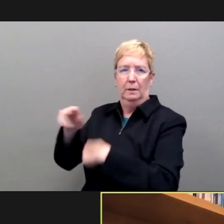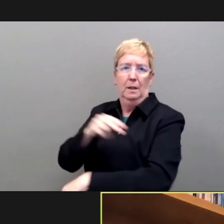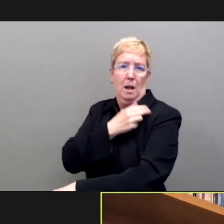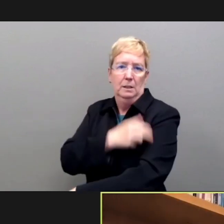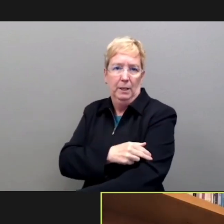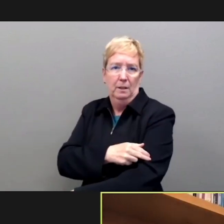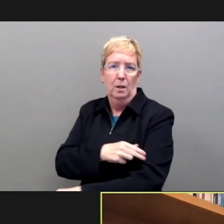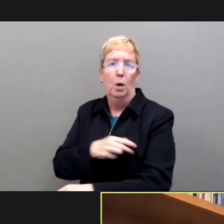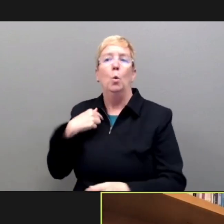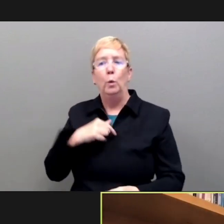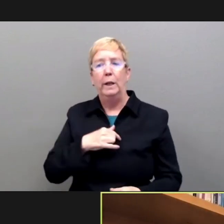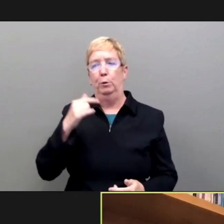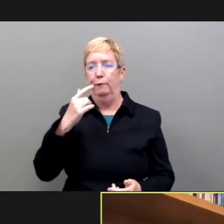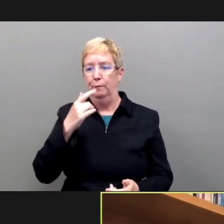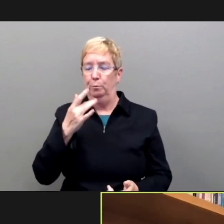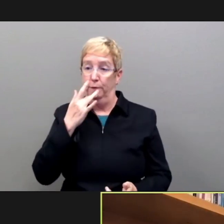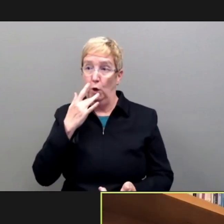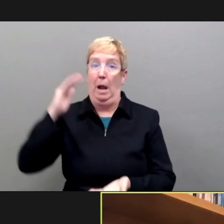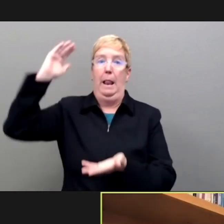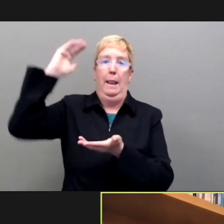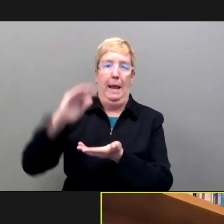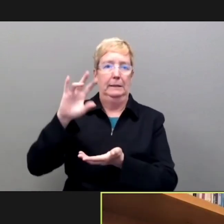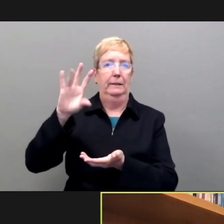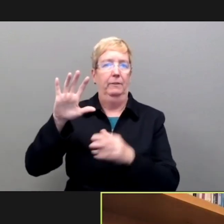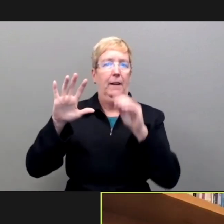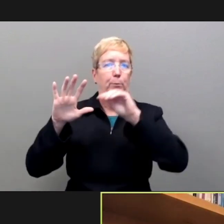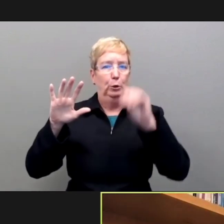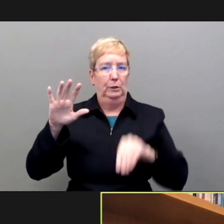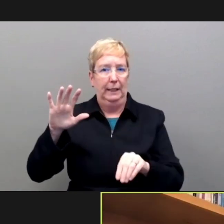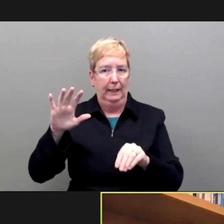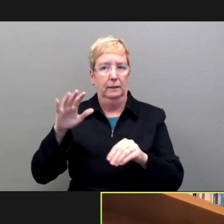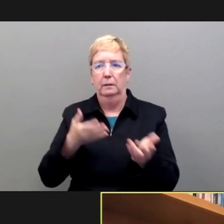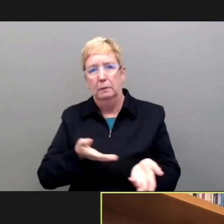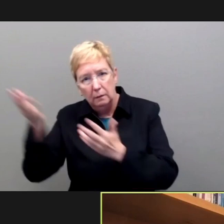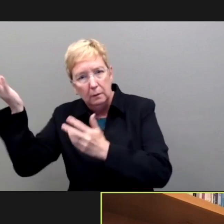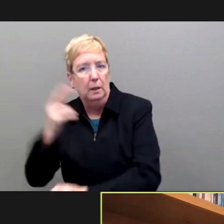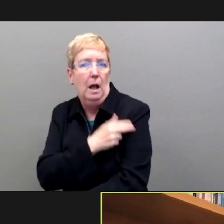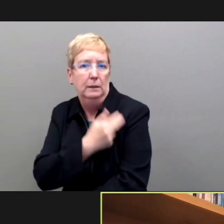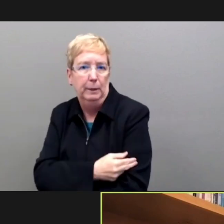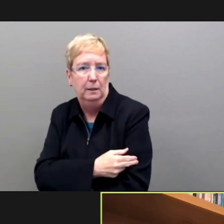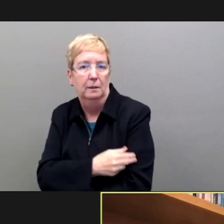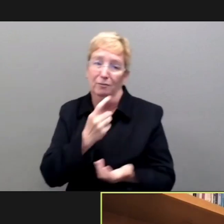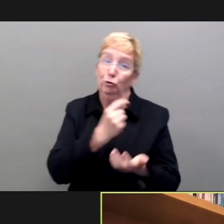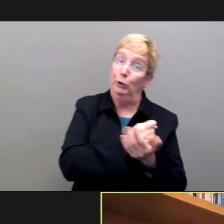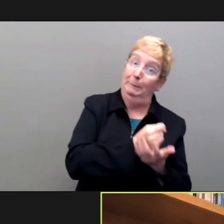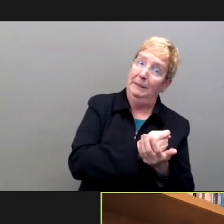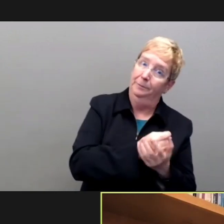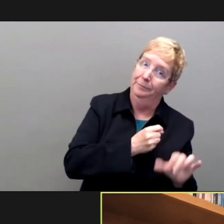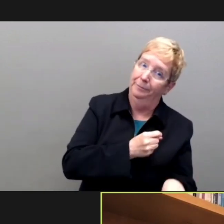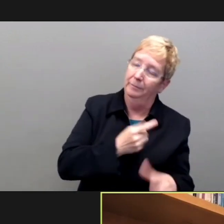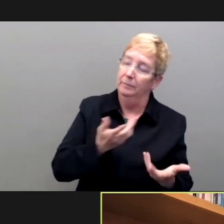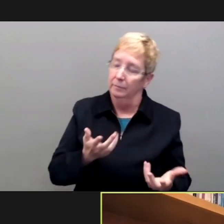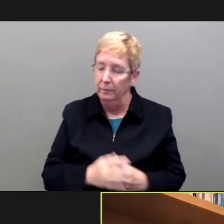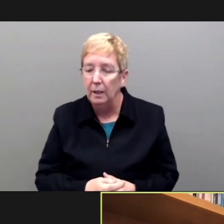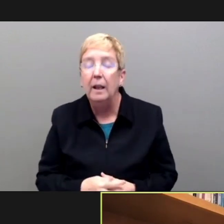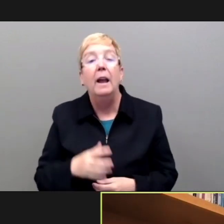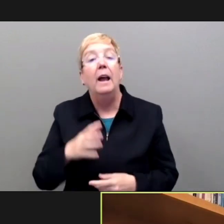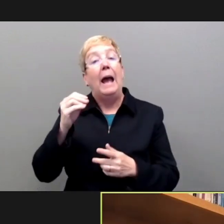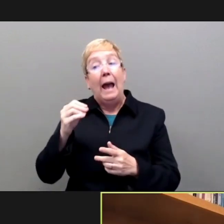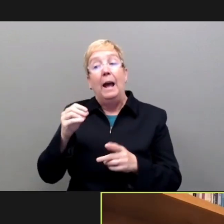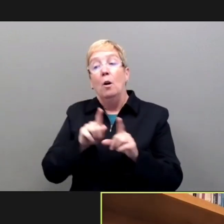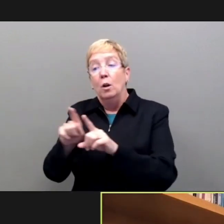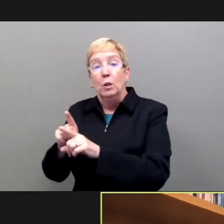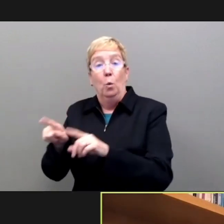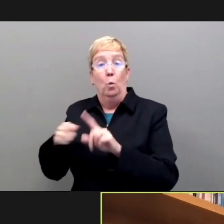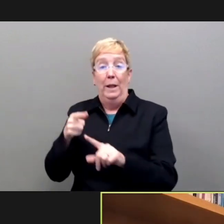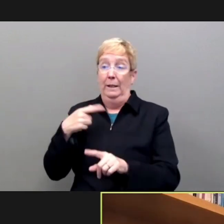going to be, I think that combination with masks and vaccines will help. And then lastly, just in general, when we see higher case counts, it's just